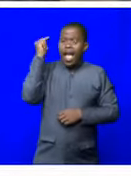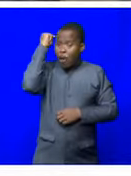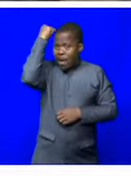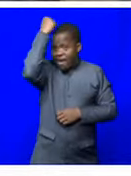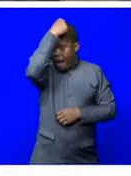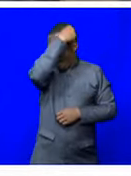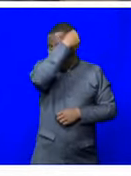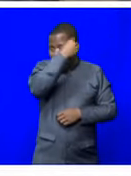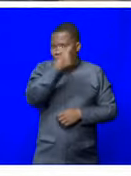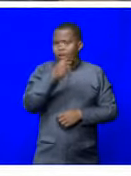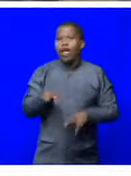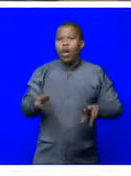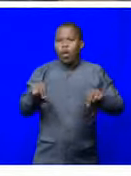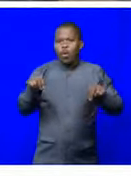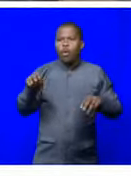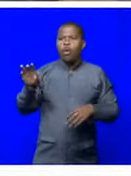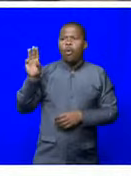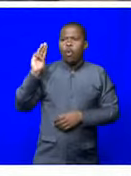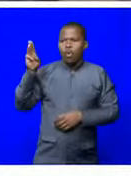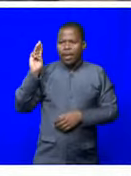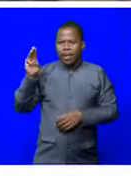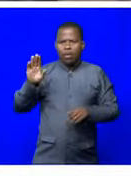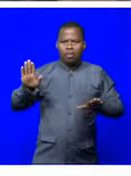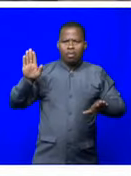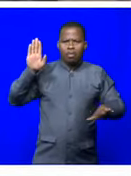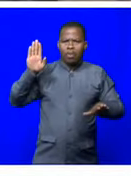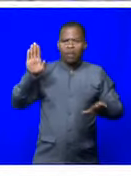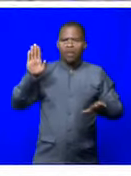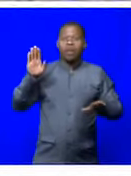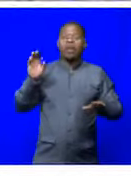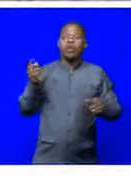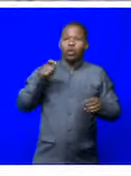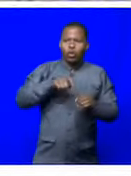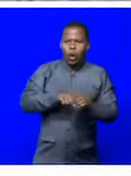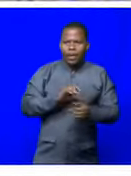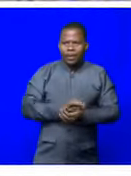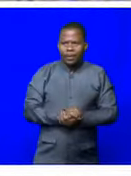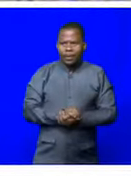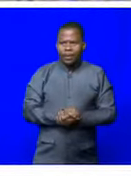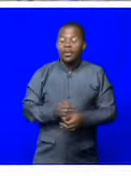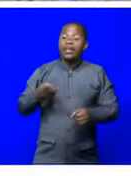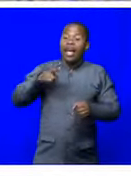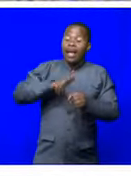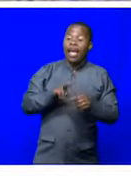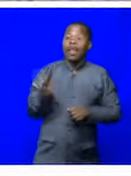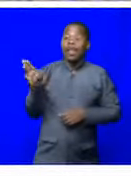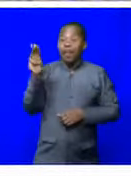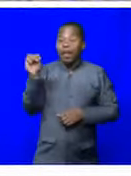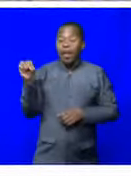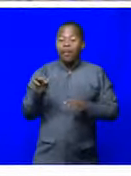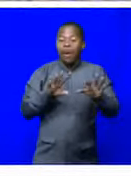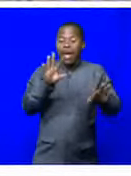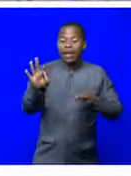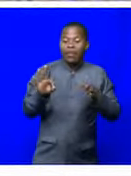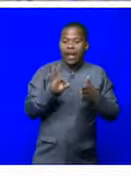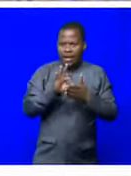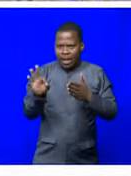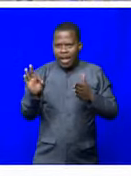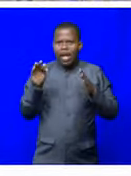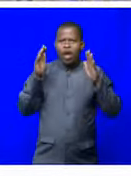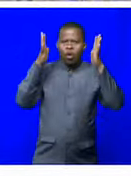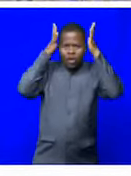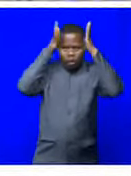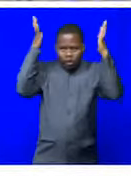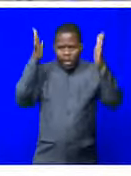siyoyimelela lapho nakhona bekubekwa khona mengameli. Ndvunankulu uchazile ukuthi live leSwatini linebudlelwane